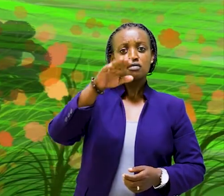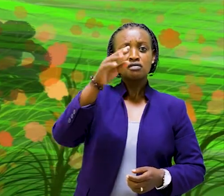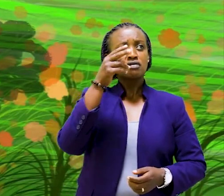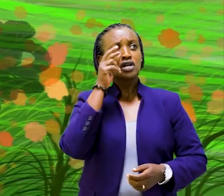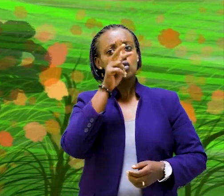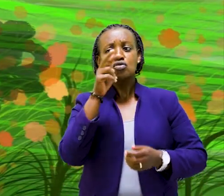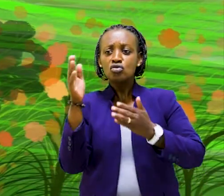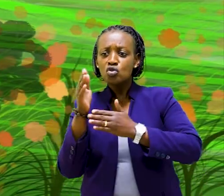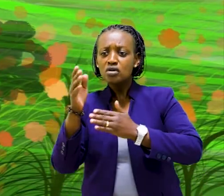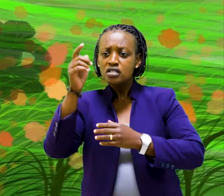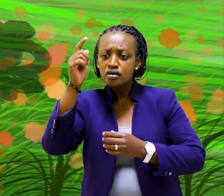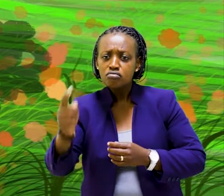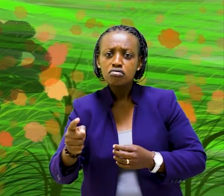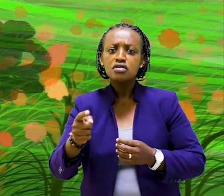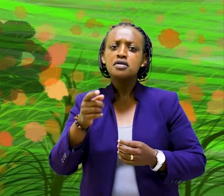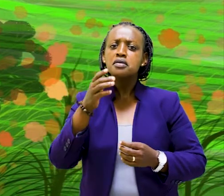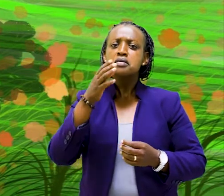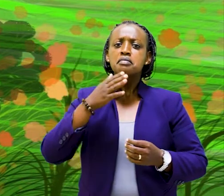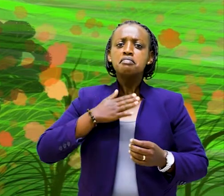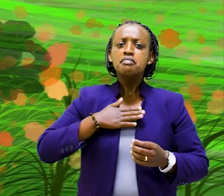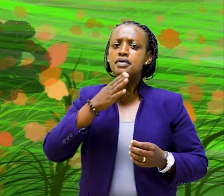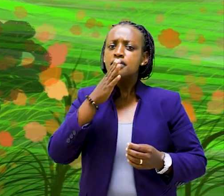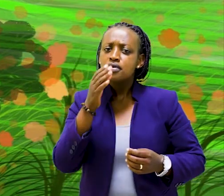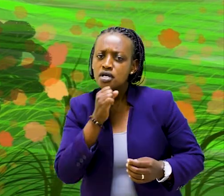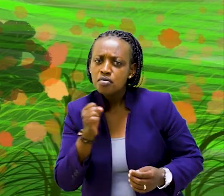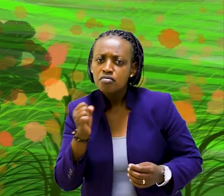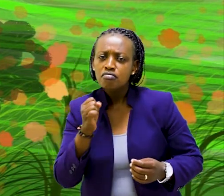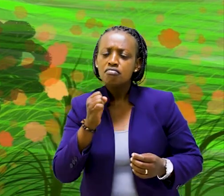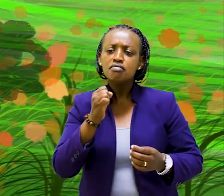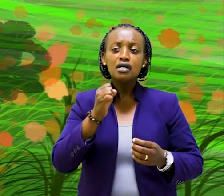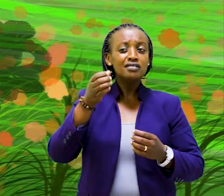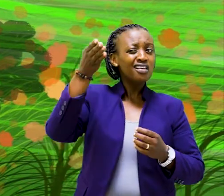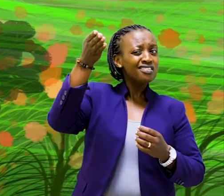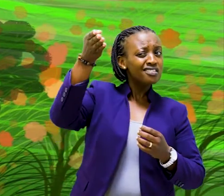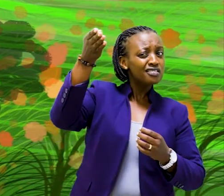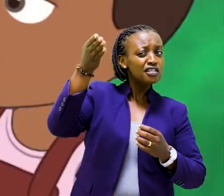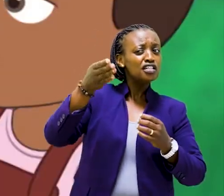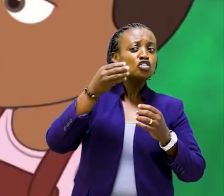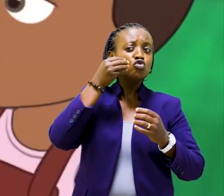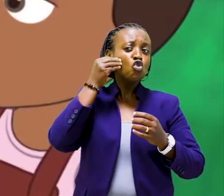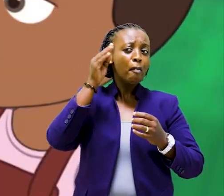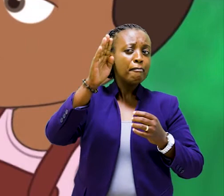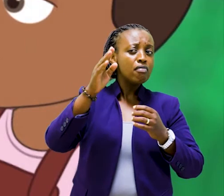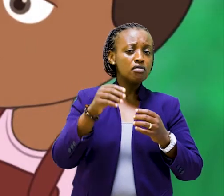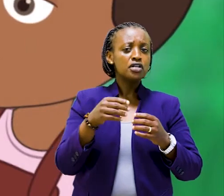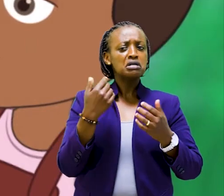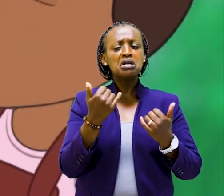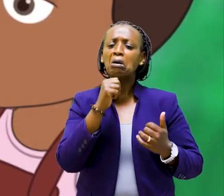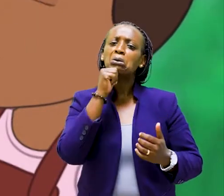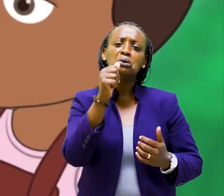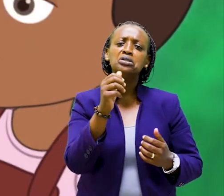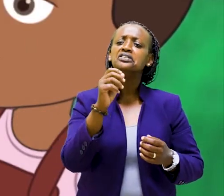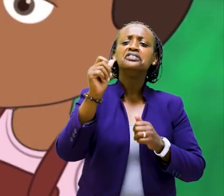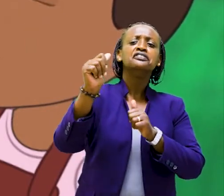Look, we are almost there. My grandmother's house is on that hill over there. Oh, it is